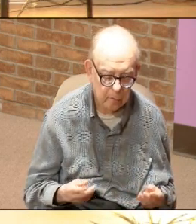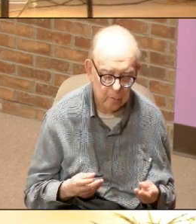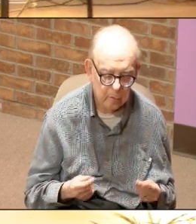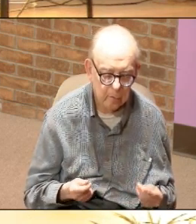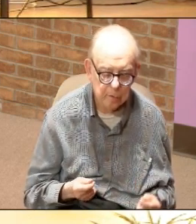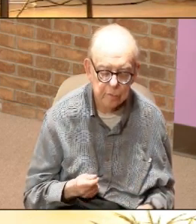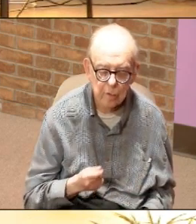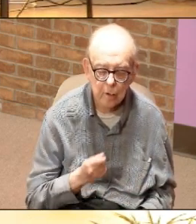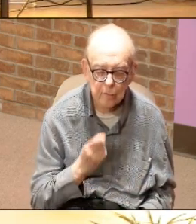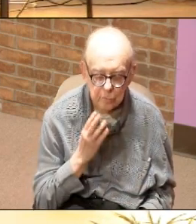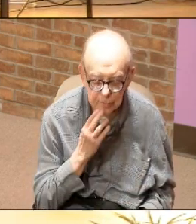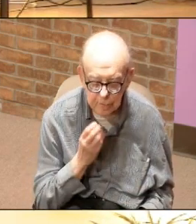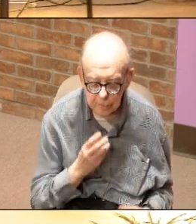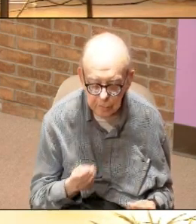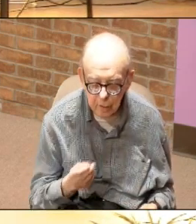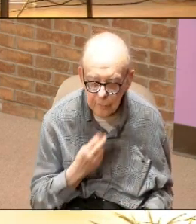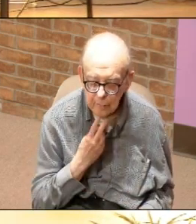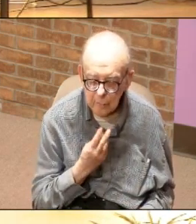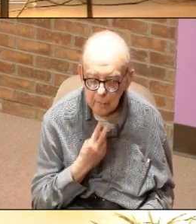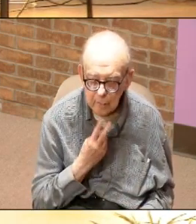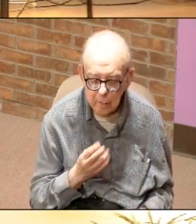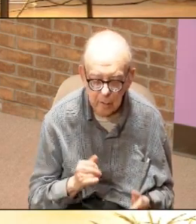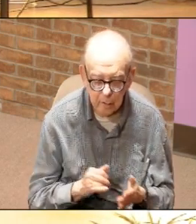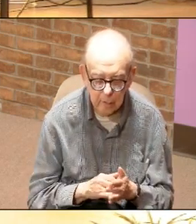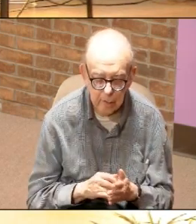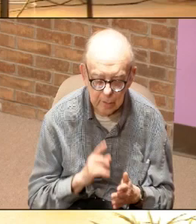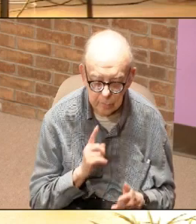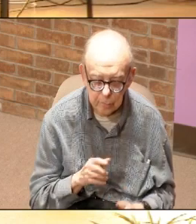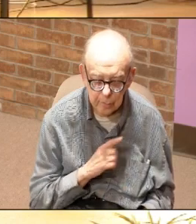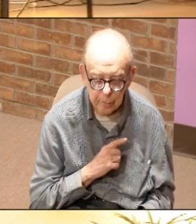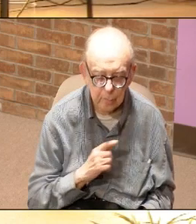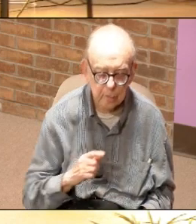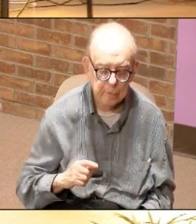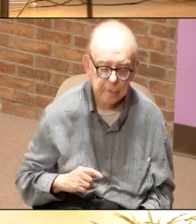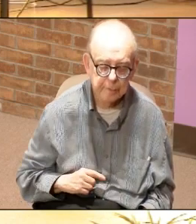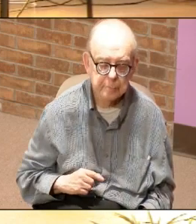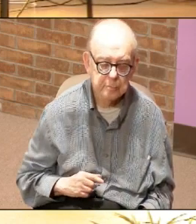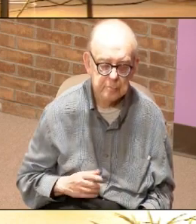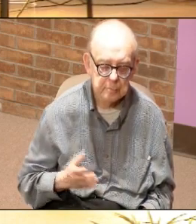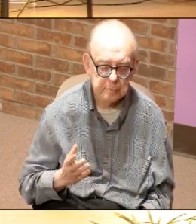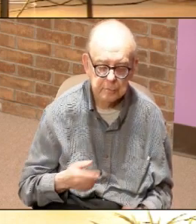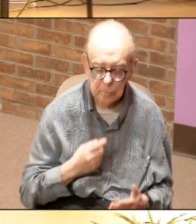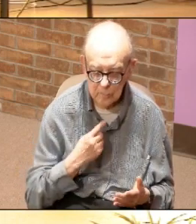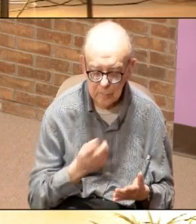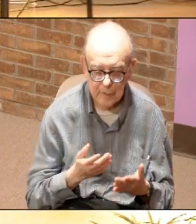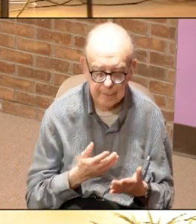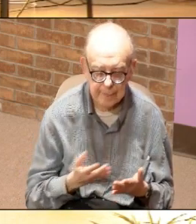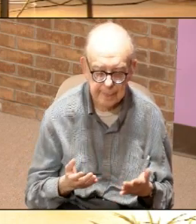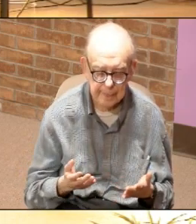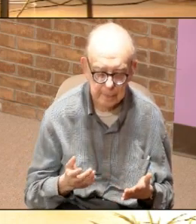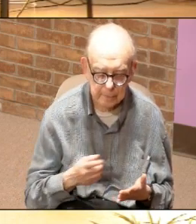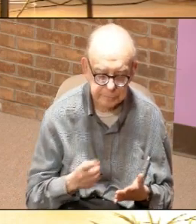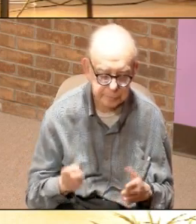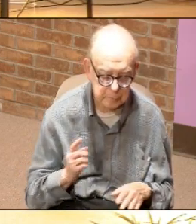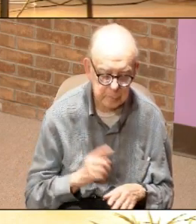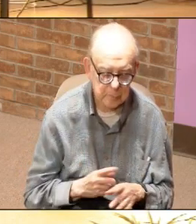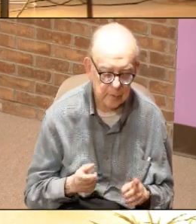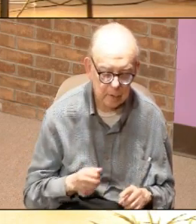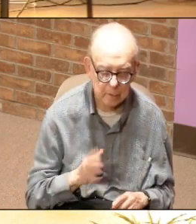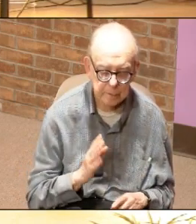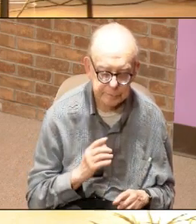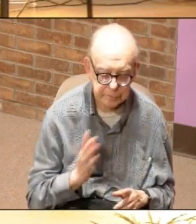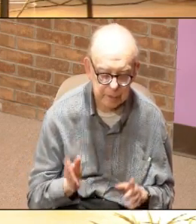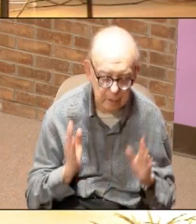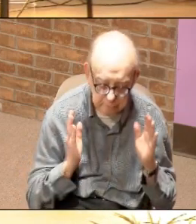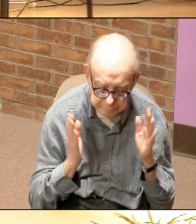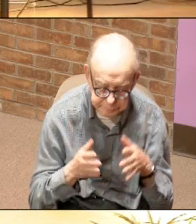soft voice. That was the Lord. May I say this to you? There are times when God's trying